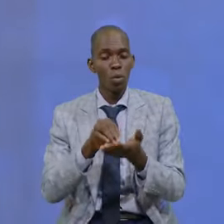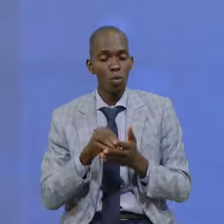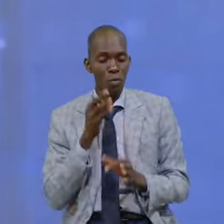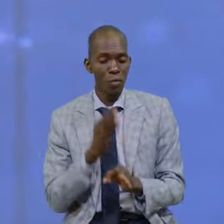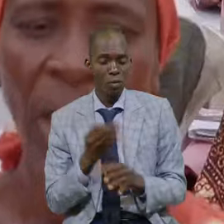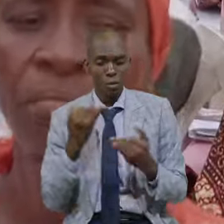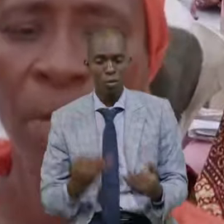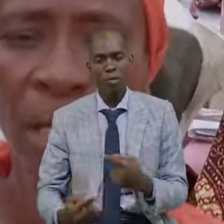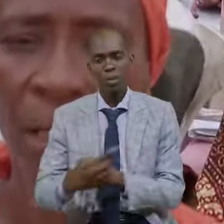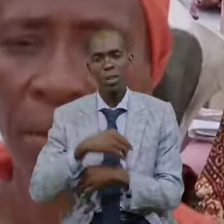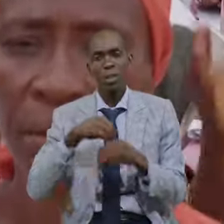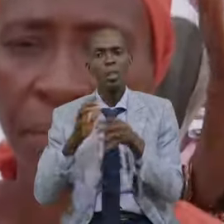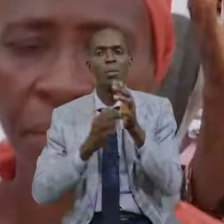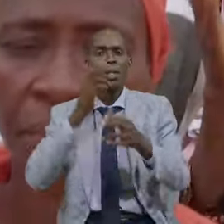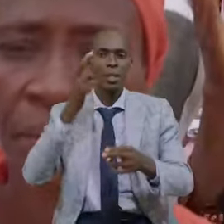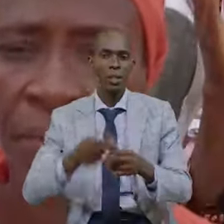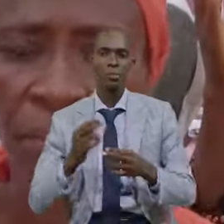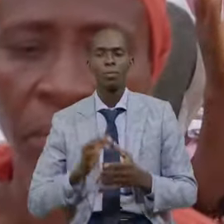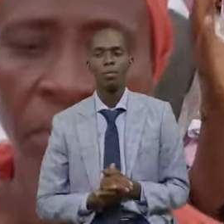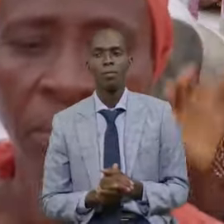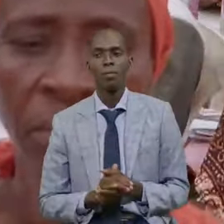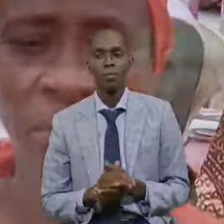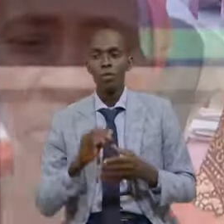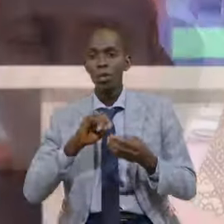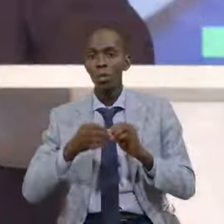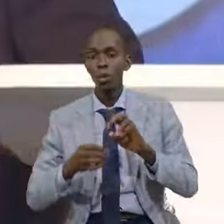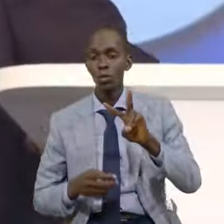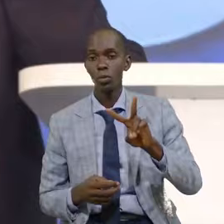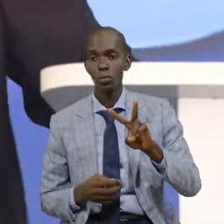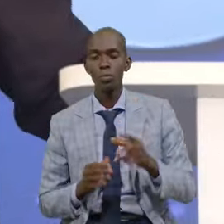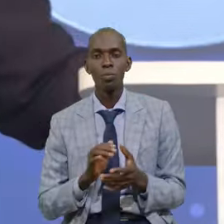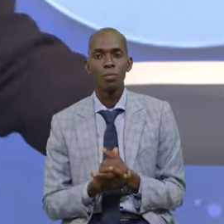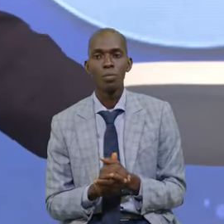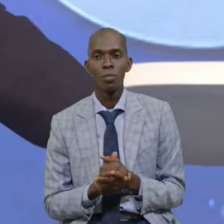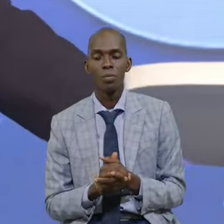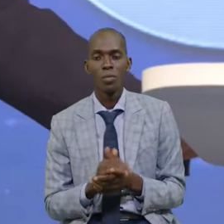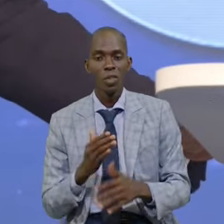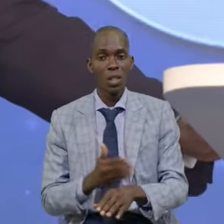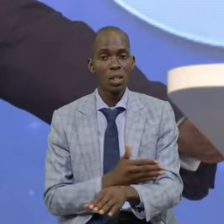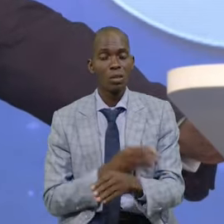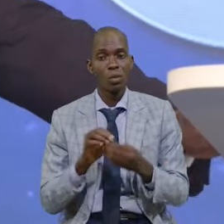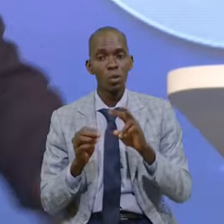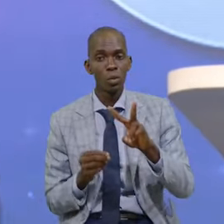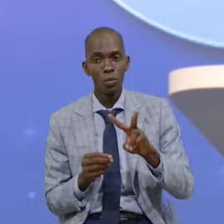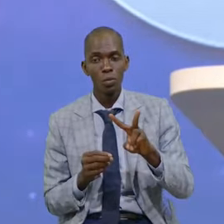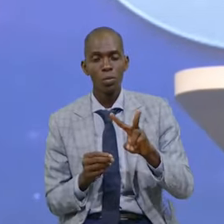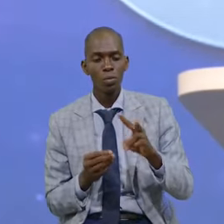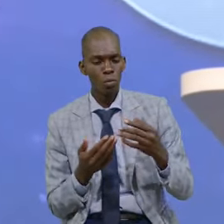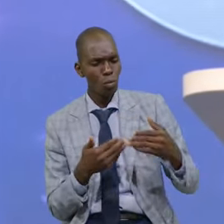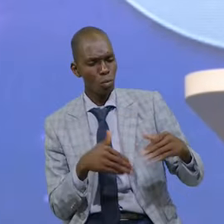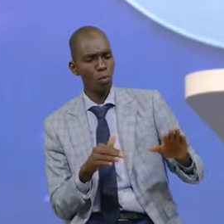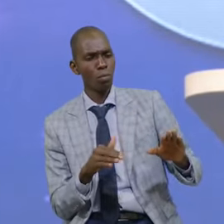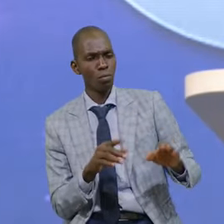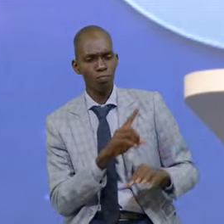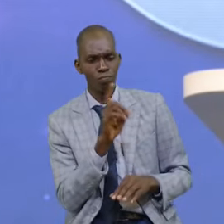in Jesus' name. I come to number two here. Number two, I'm looking at sold,